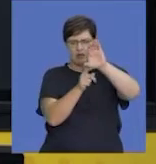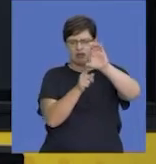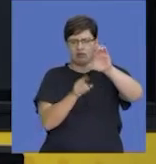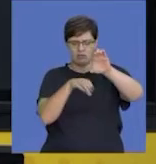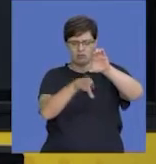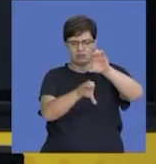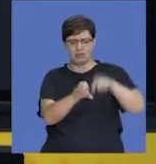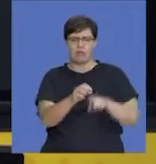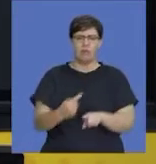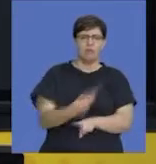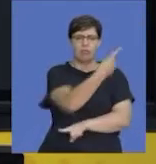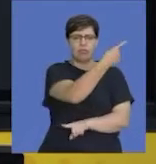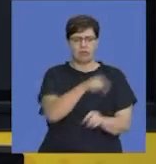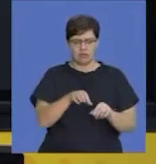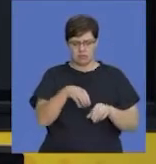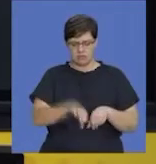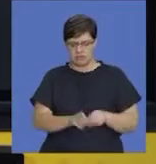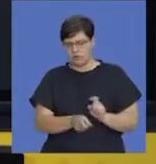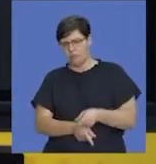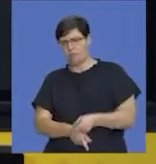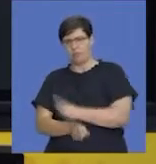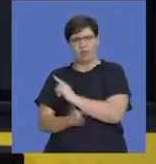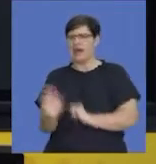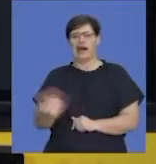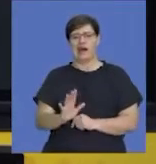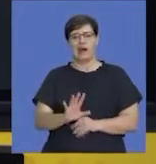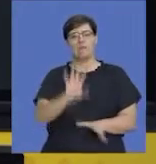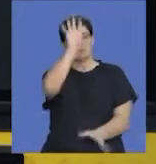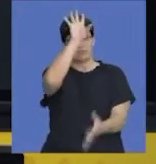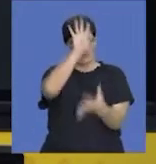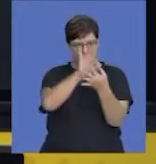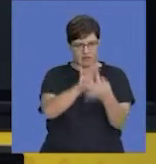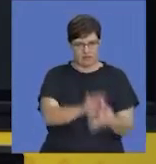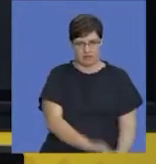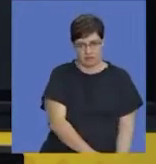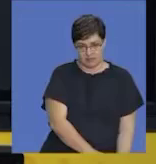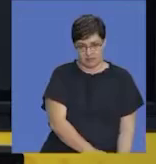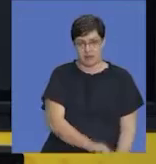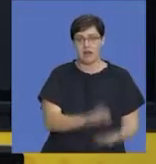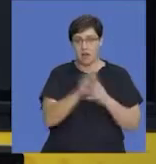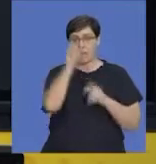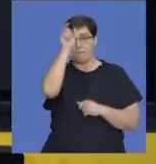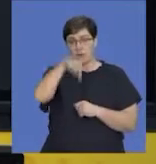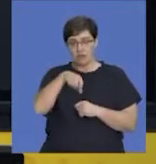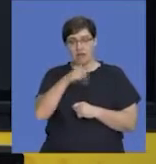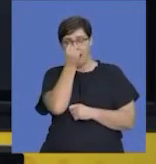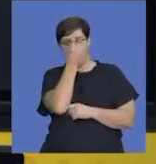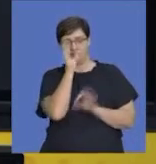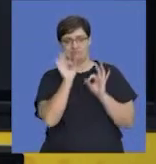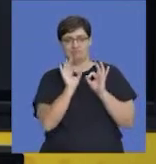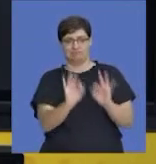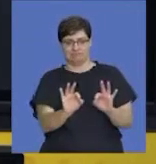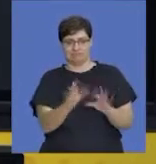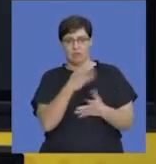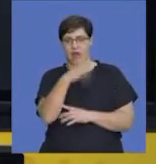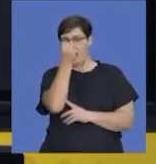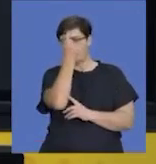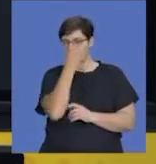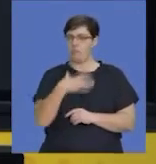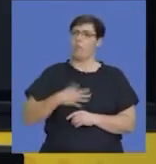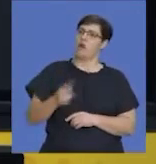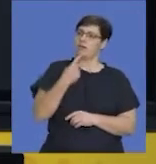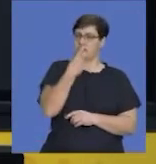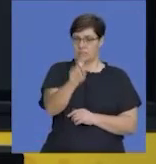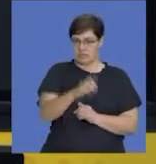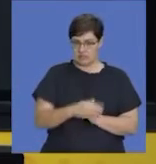break in your essay, and the person reading your essay can very well understand basically what it is you